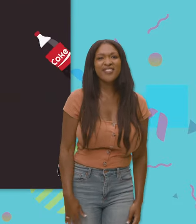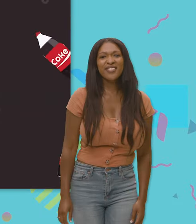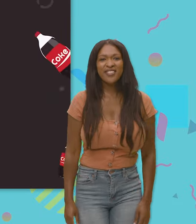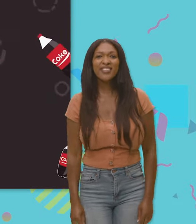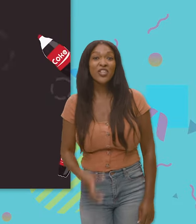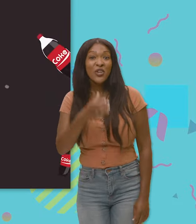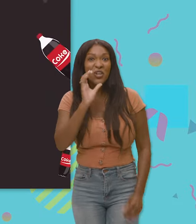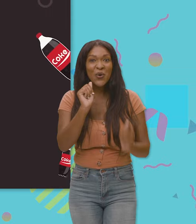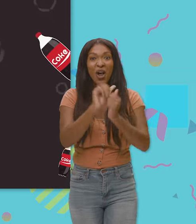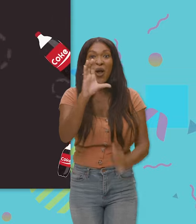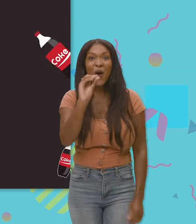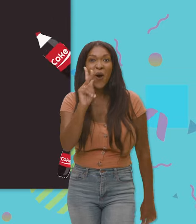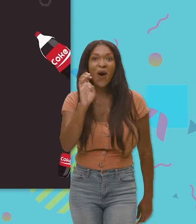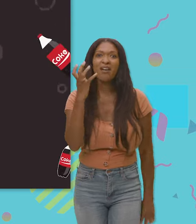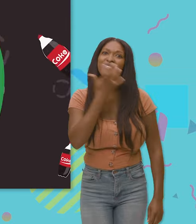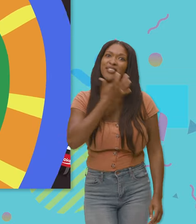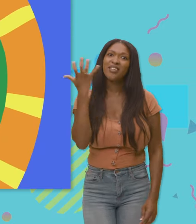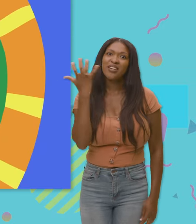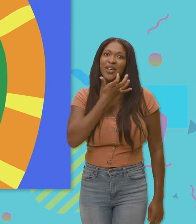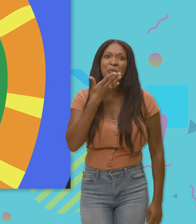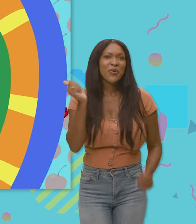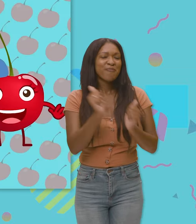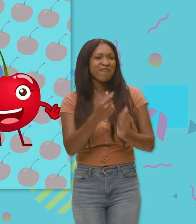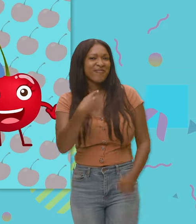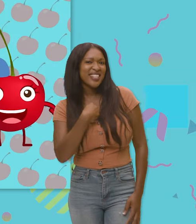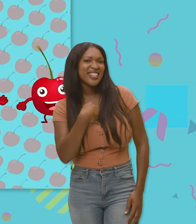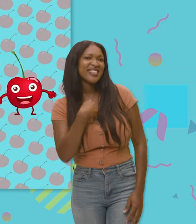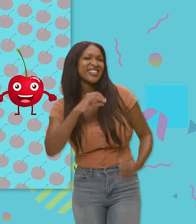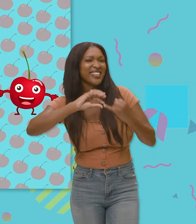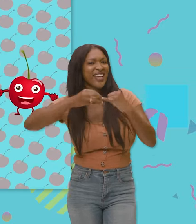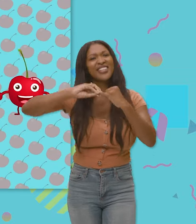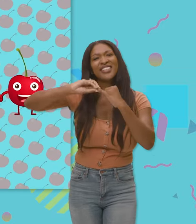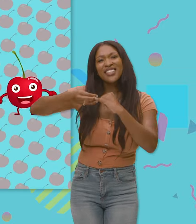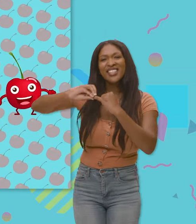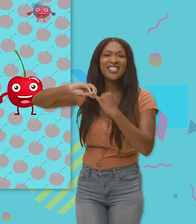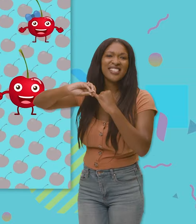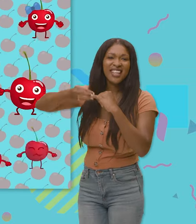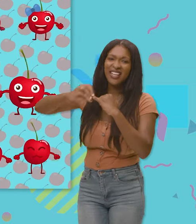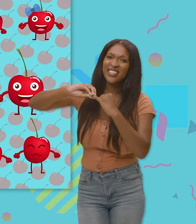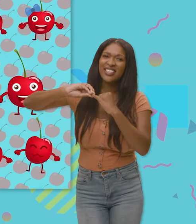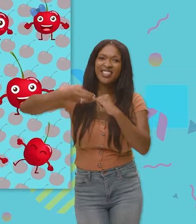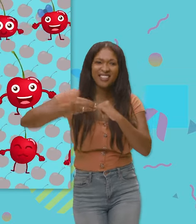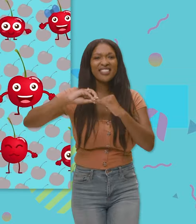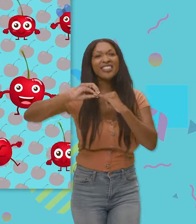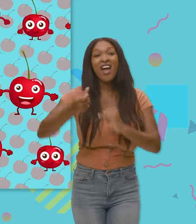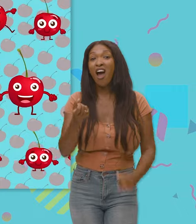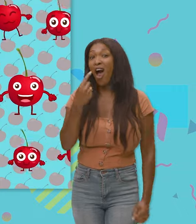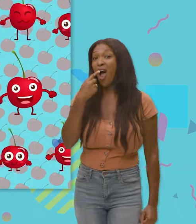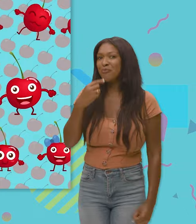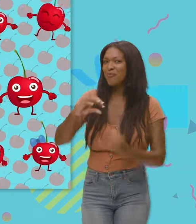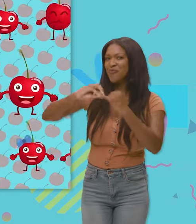And I bet you like Coke even better with me. Cherry, cherry, cherry song. Everybody now,